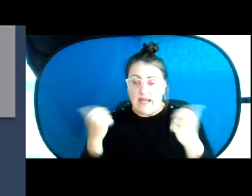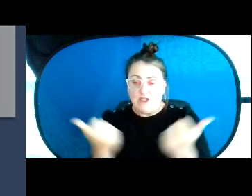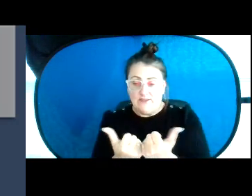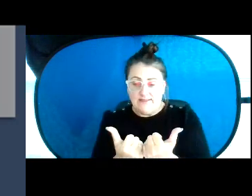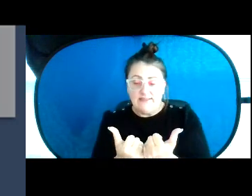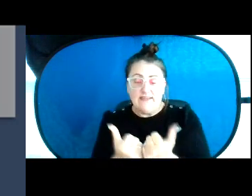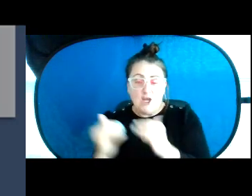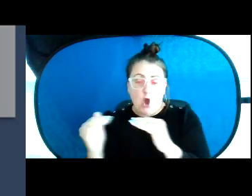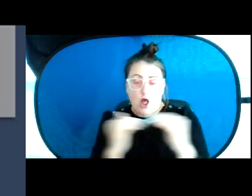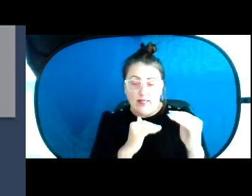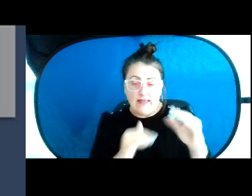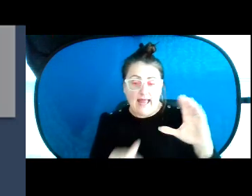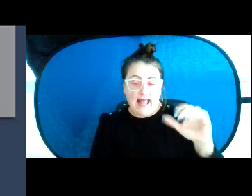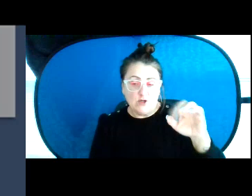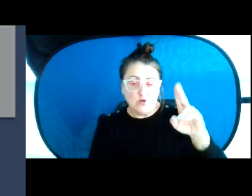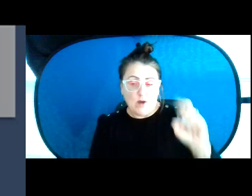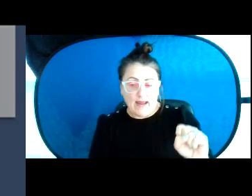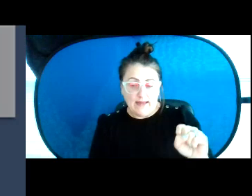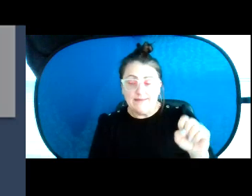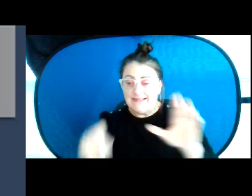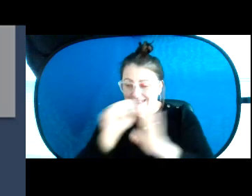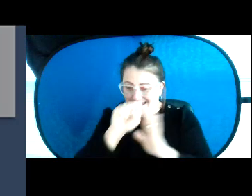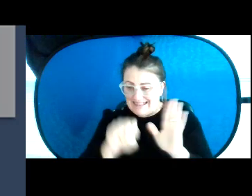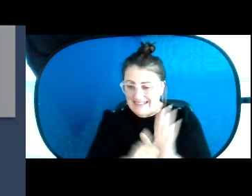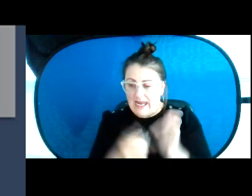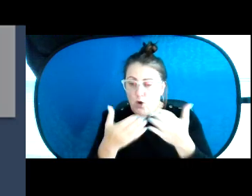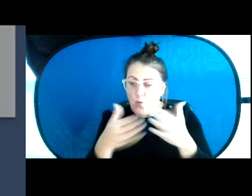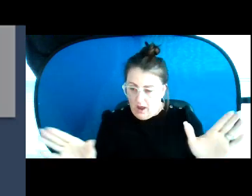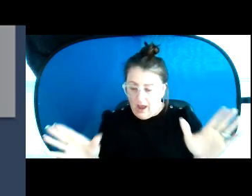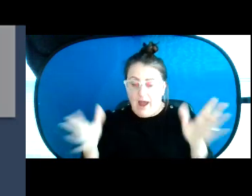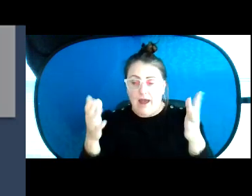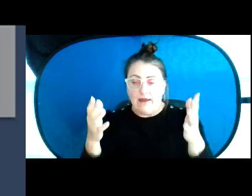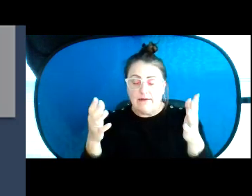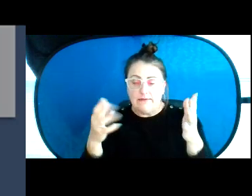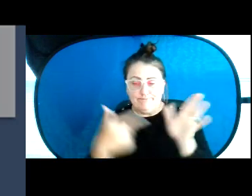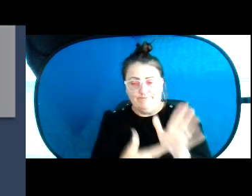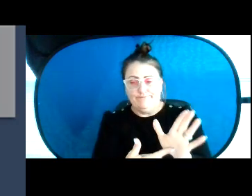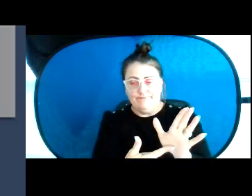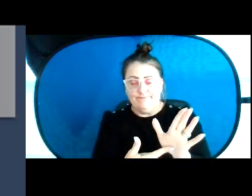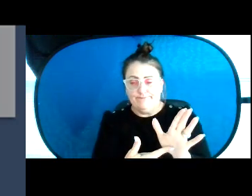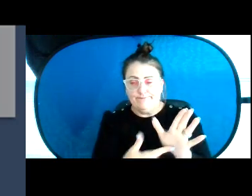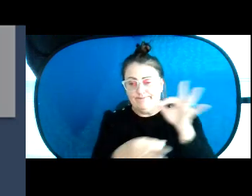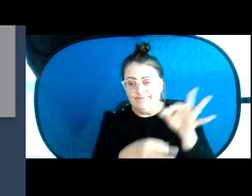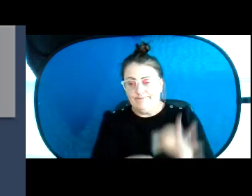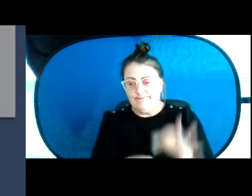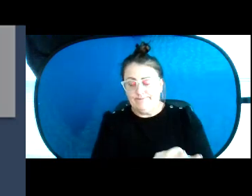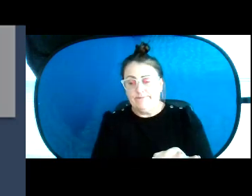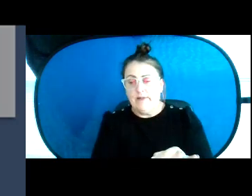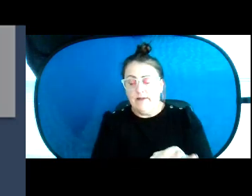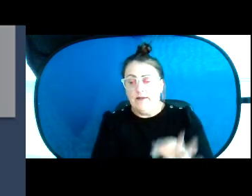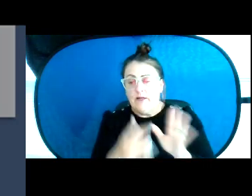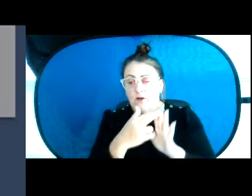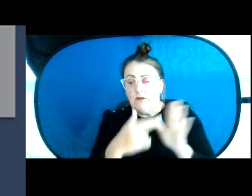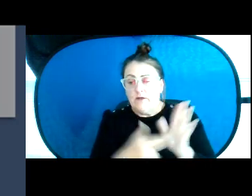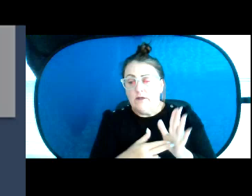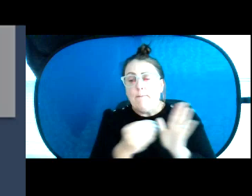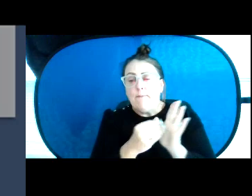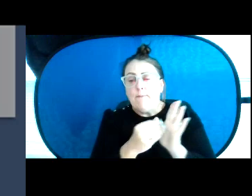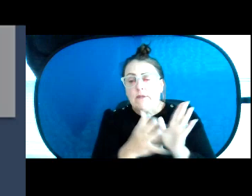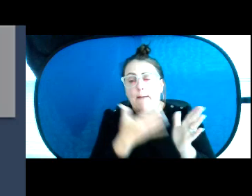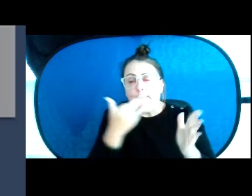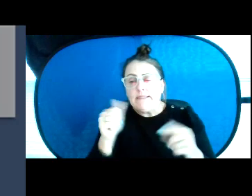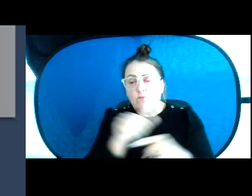Caltrans, including with the statewide community engagement playbook. This playbook will document best practices for